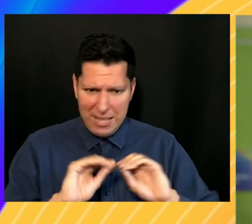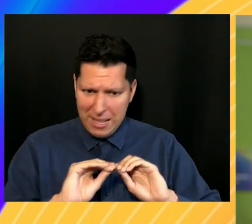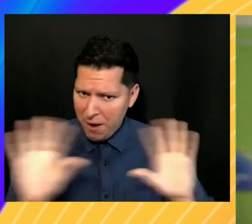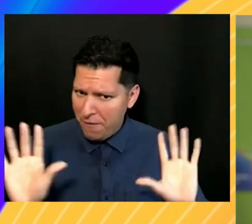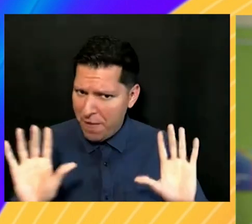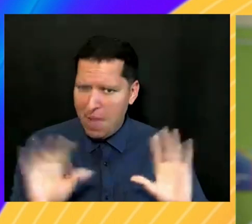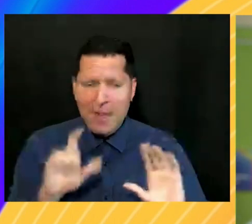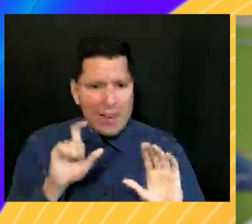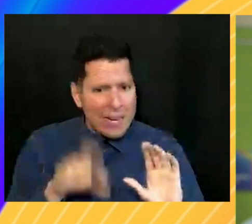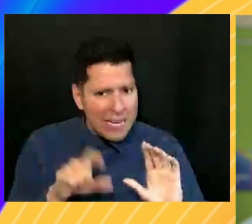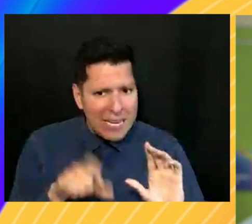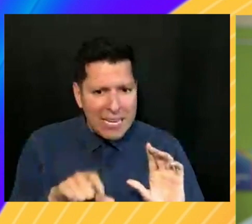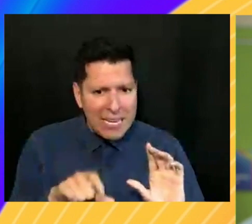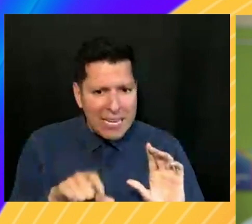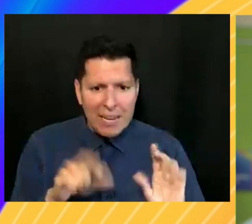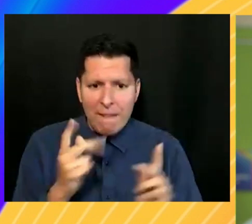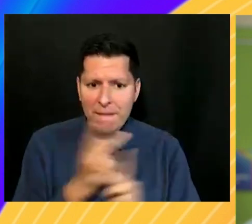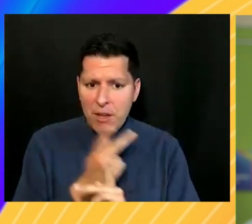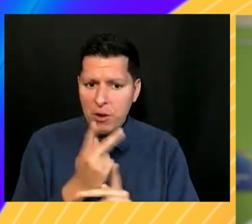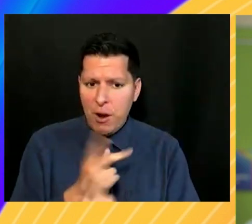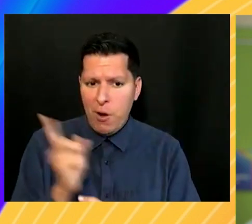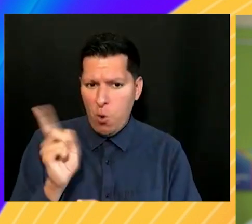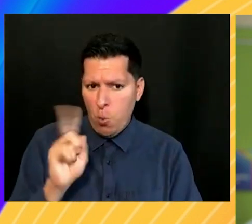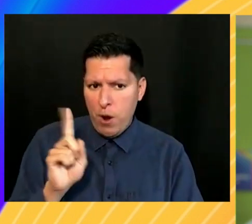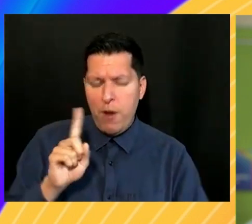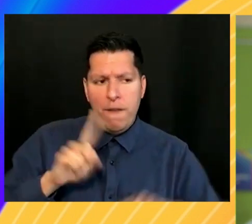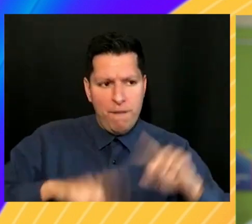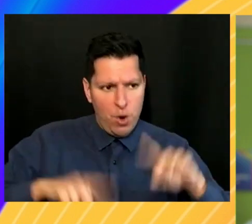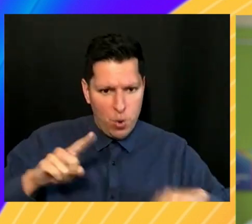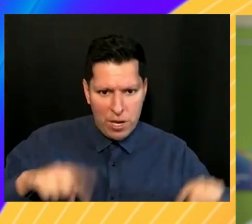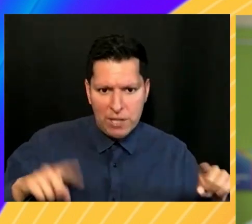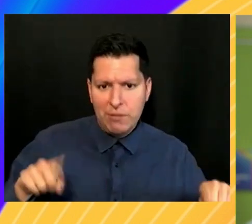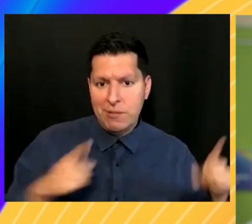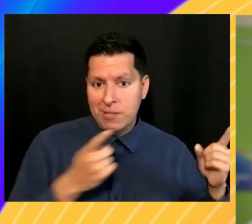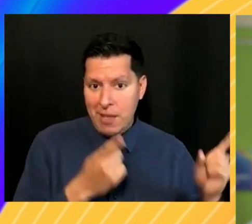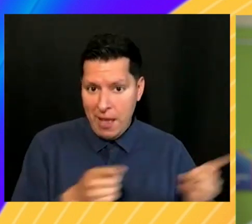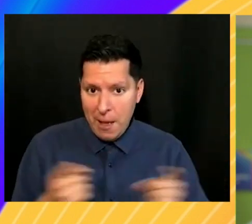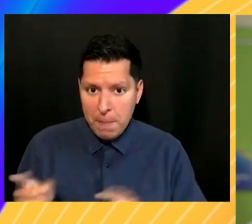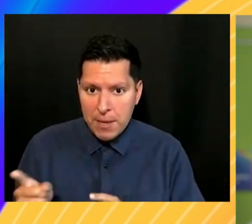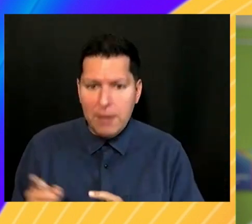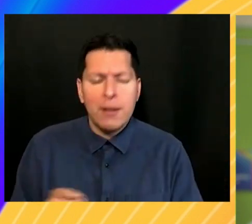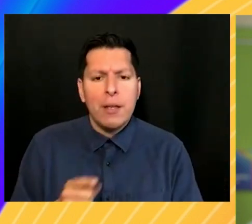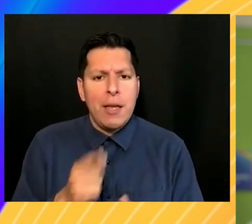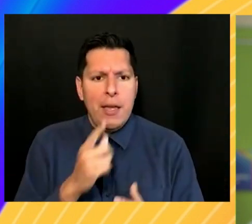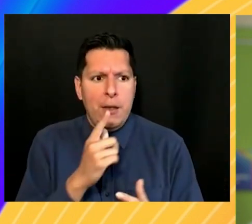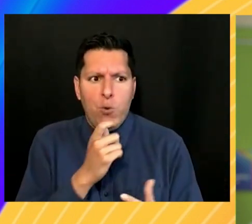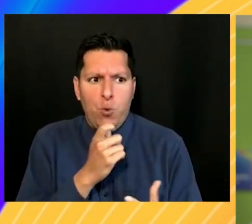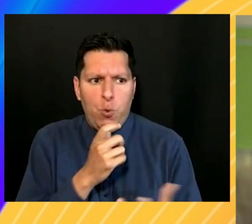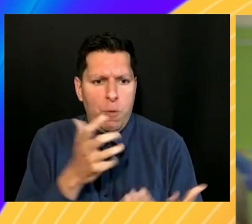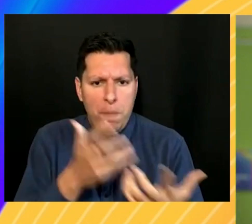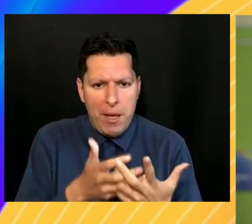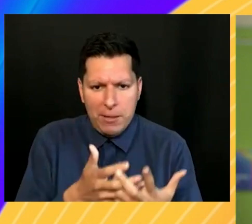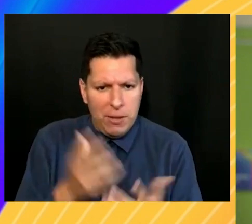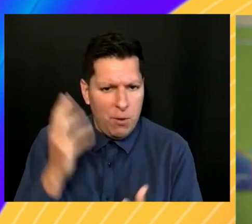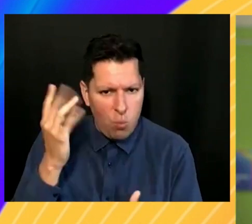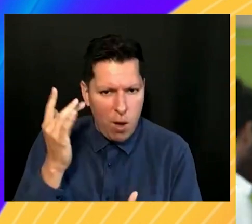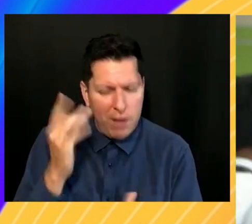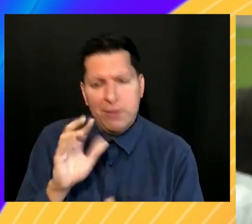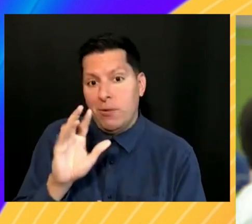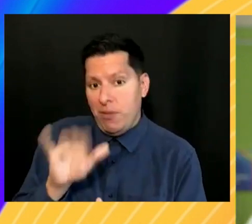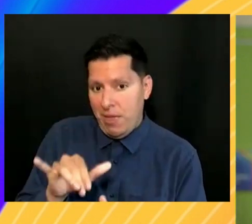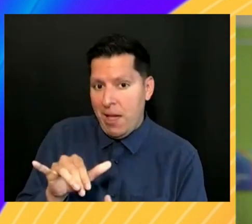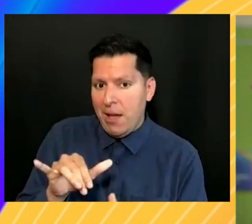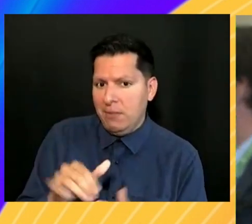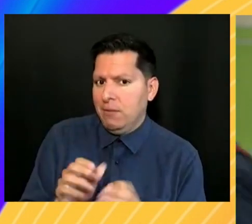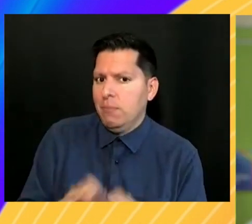where these genetic variation occur and who they occur in. Right? So that's 1,000 Genomes. So we actually host all